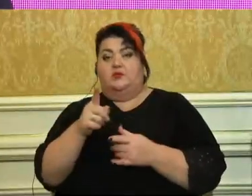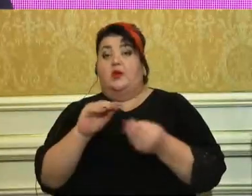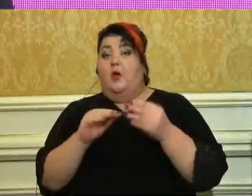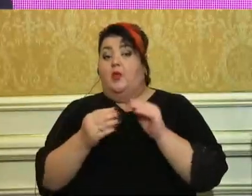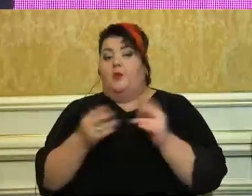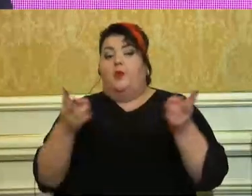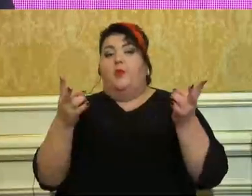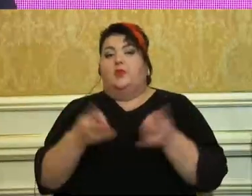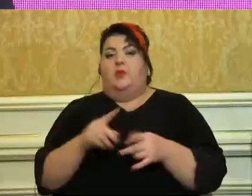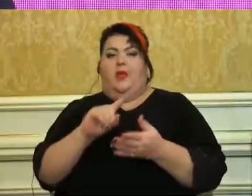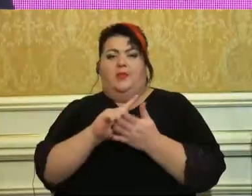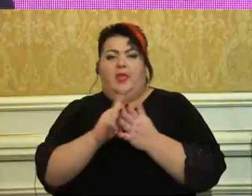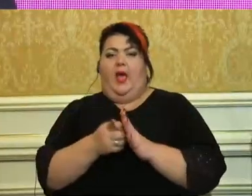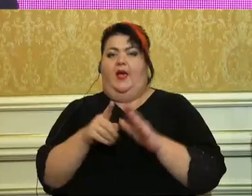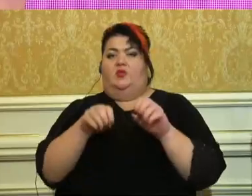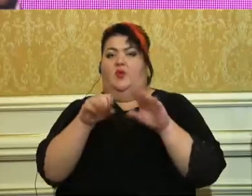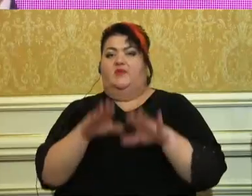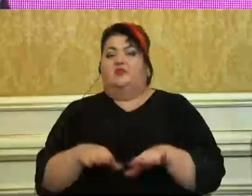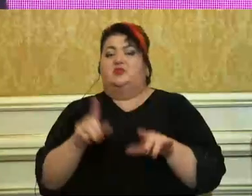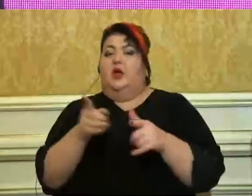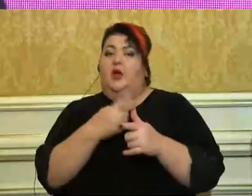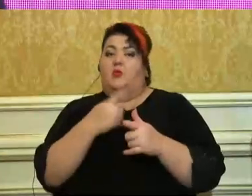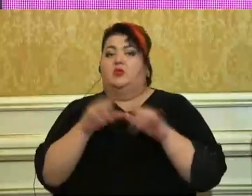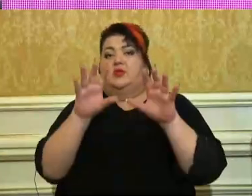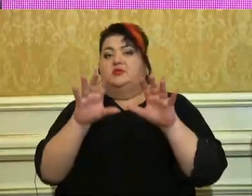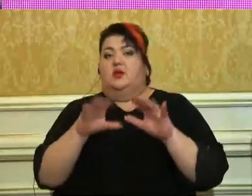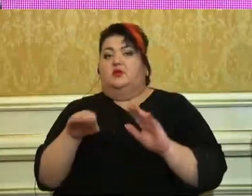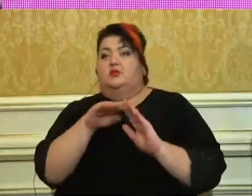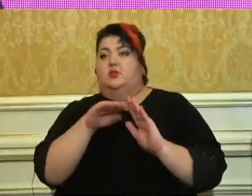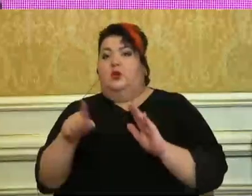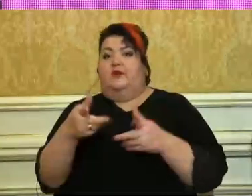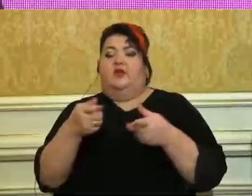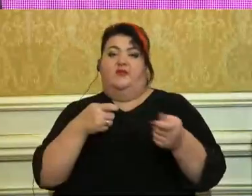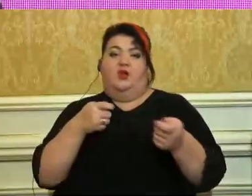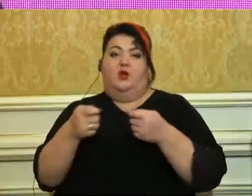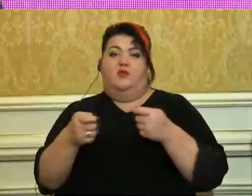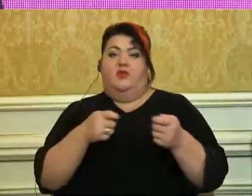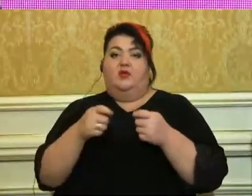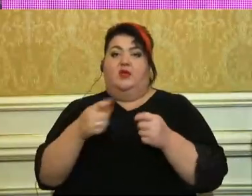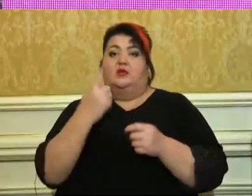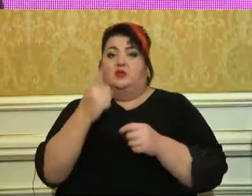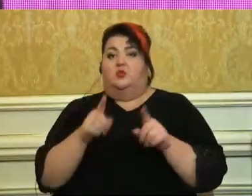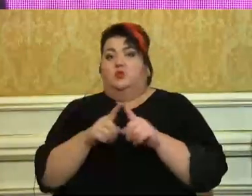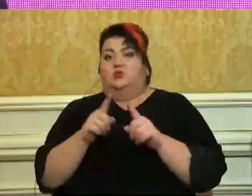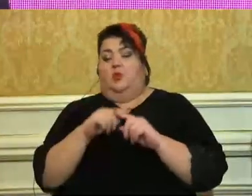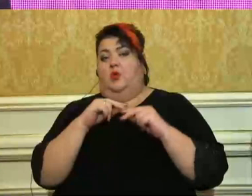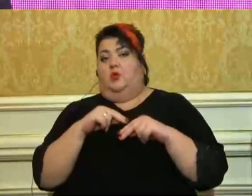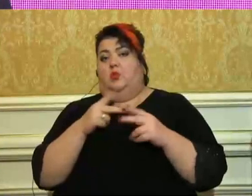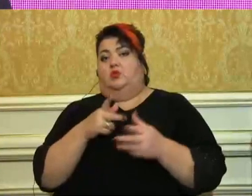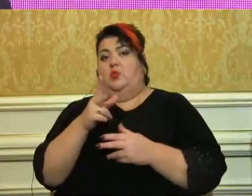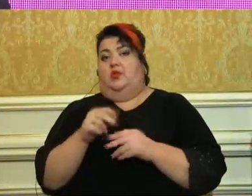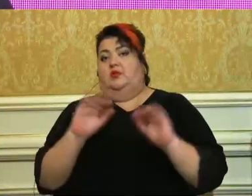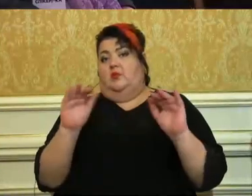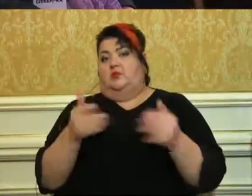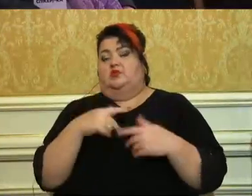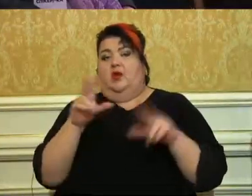opinion, this issue seeks for urgent salvation, either on the legislative level, because to